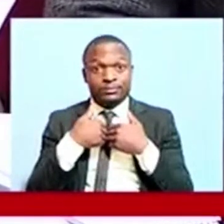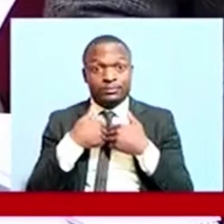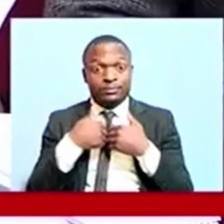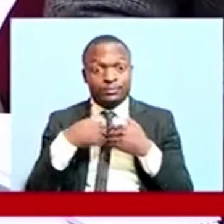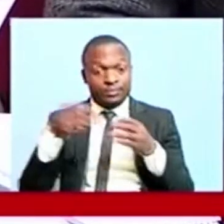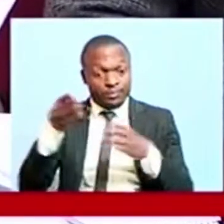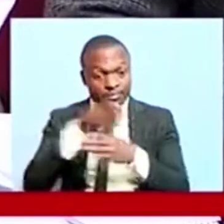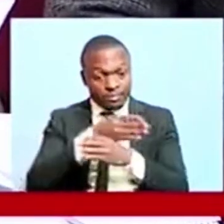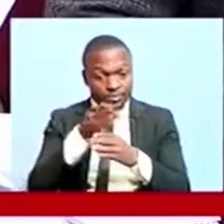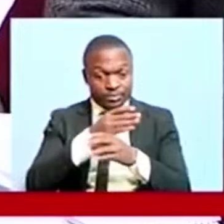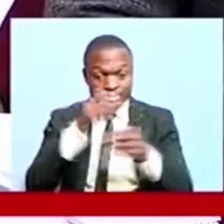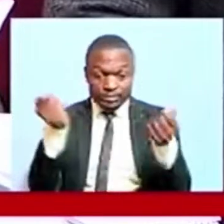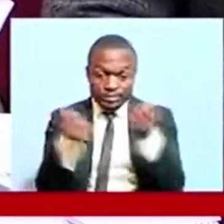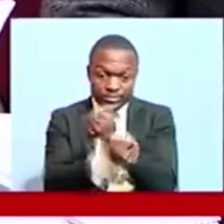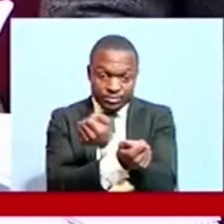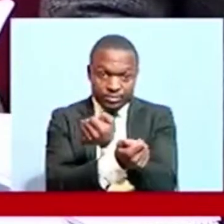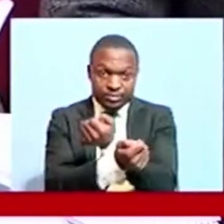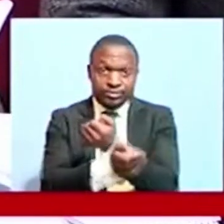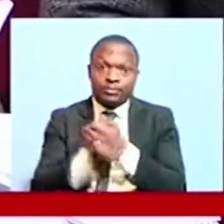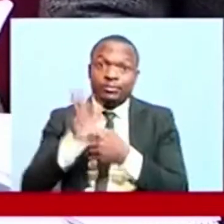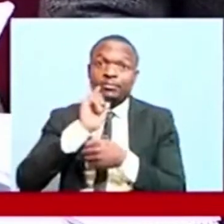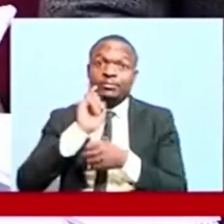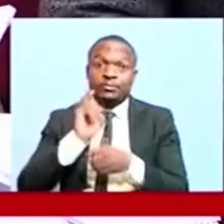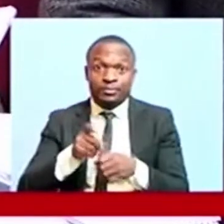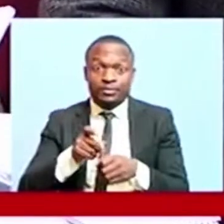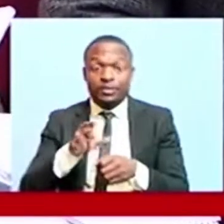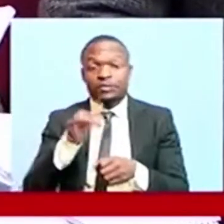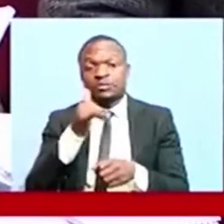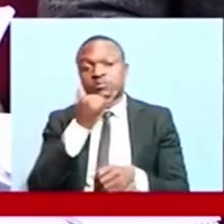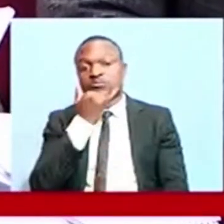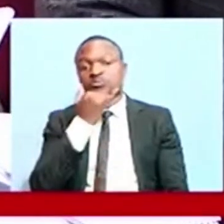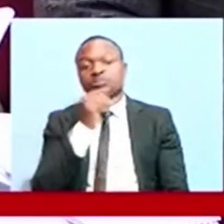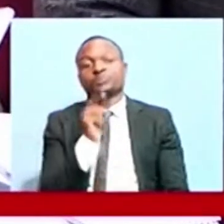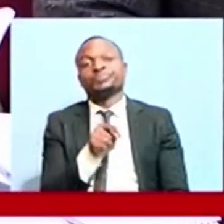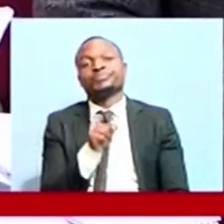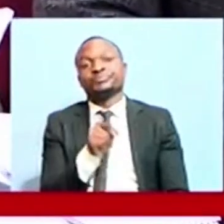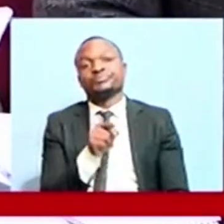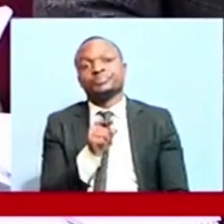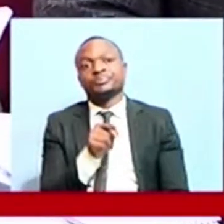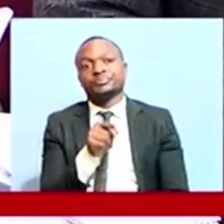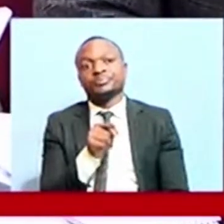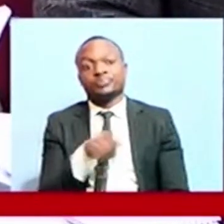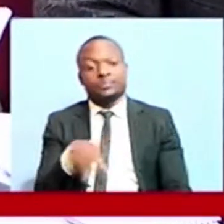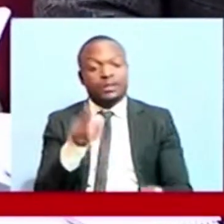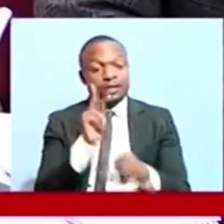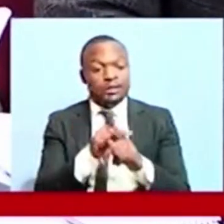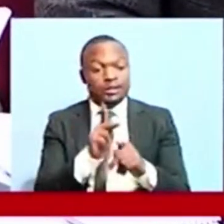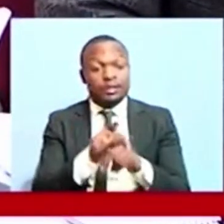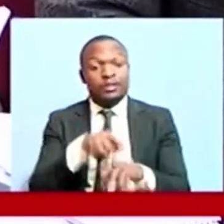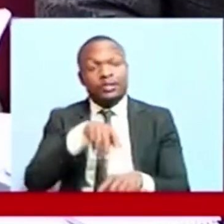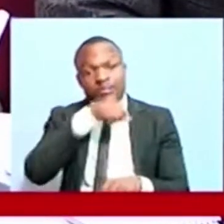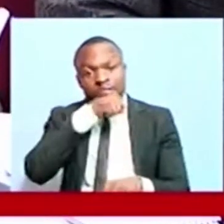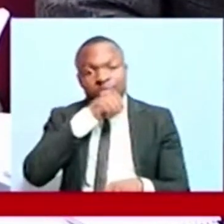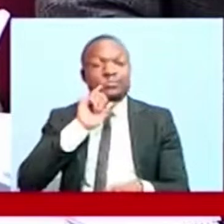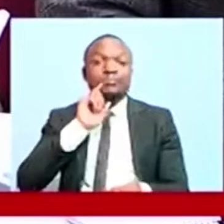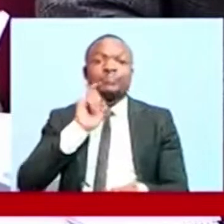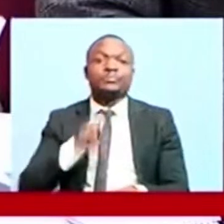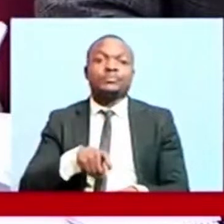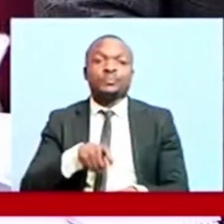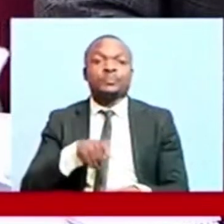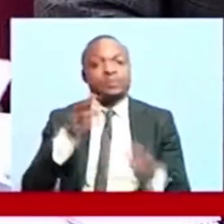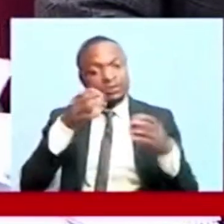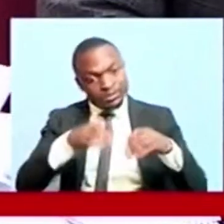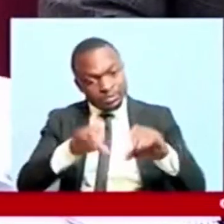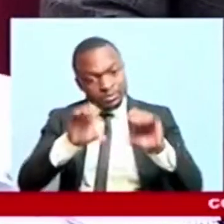and the status quo, there should have been an error there. The keeping of pigs should have